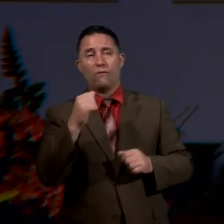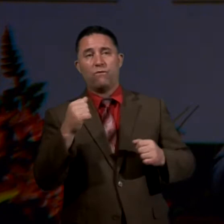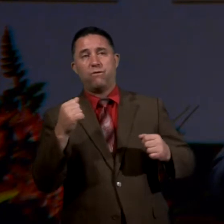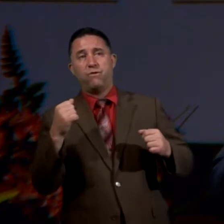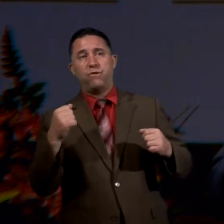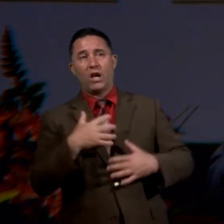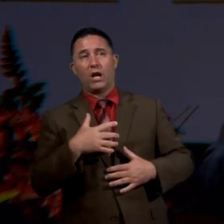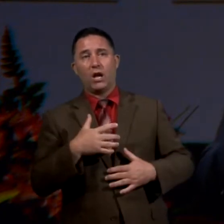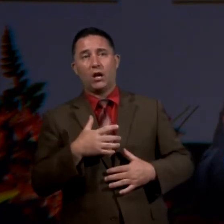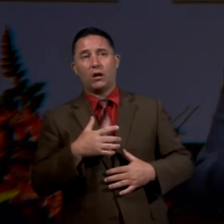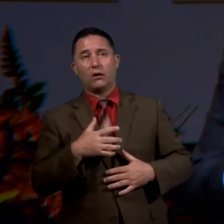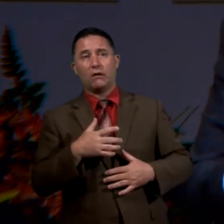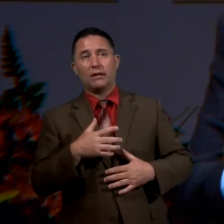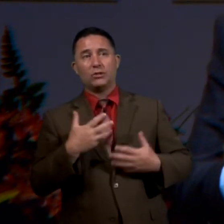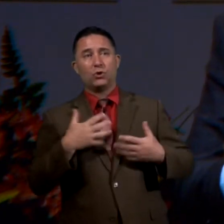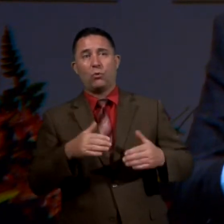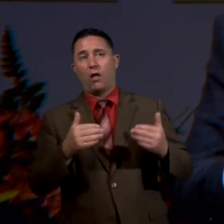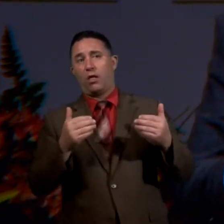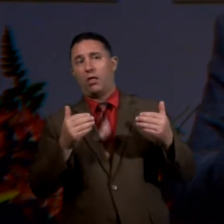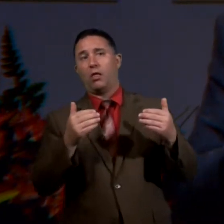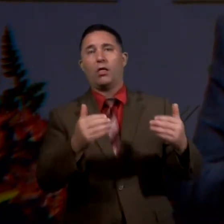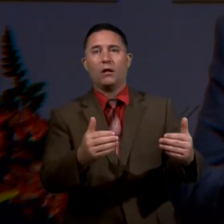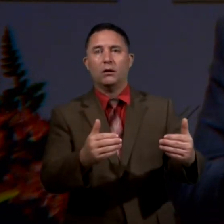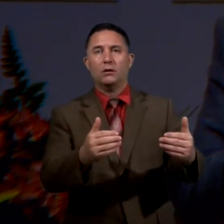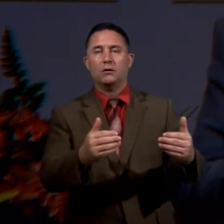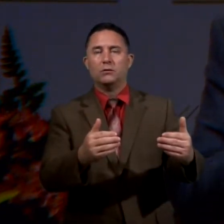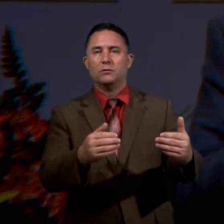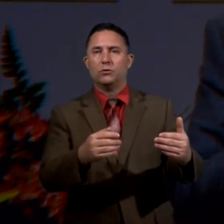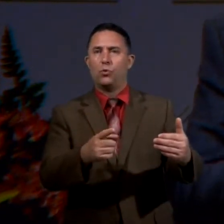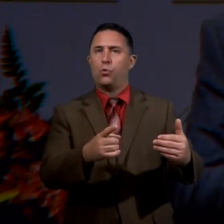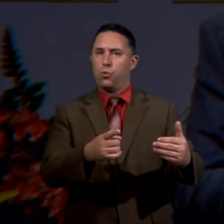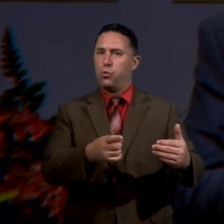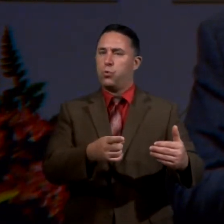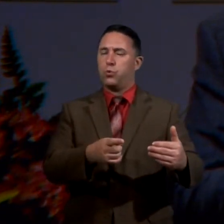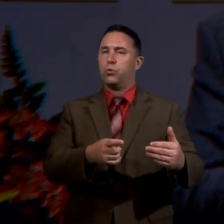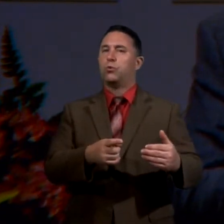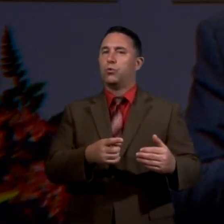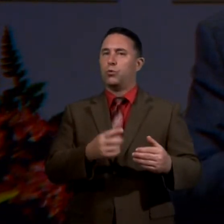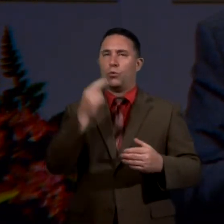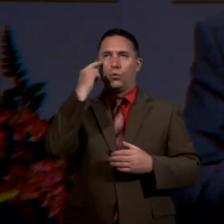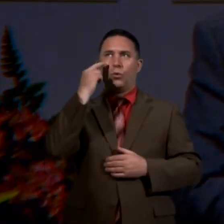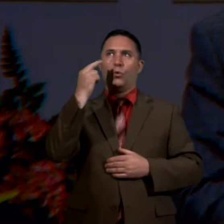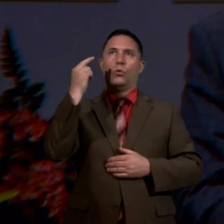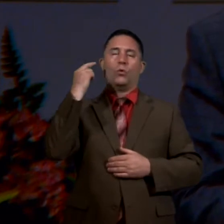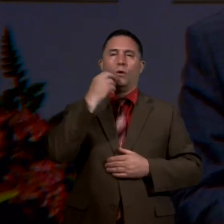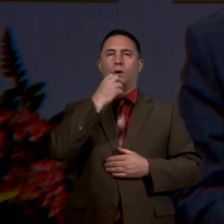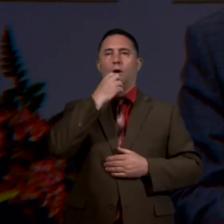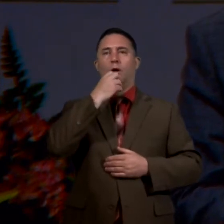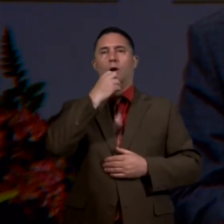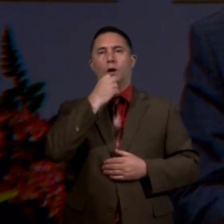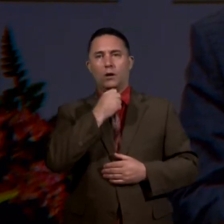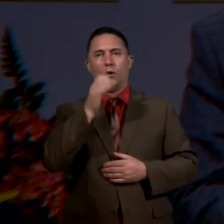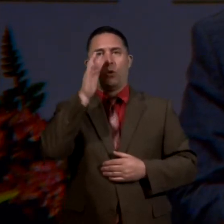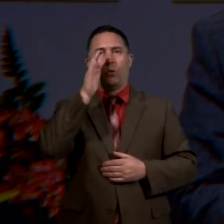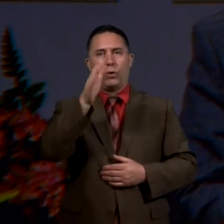so much to enter holds the greatest treasures you will ever encounter in your